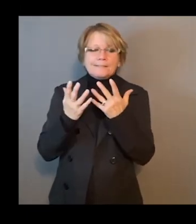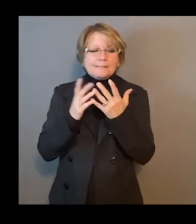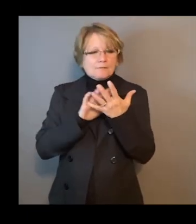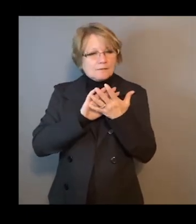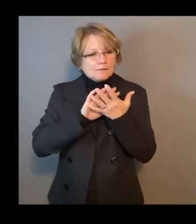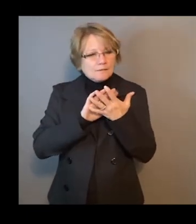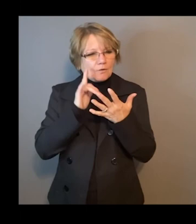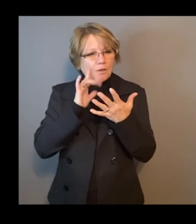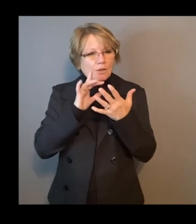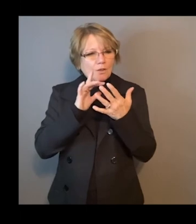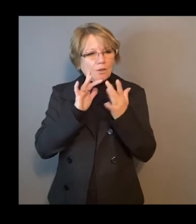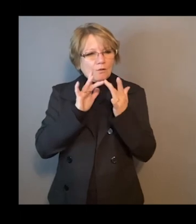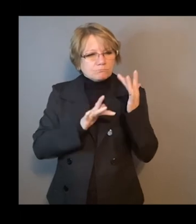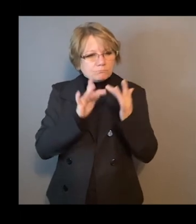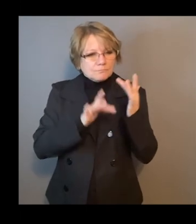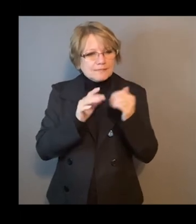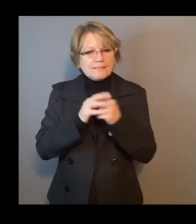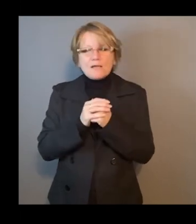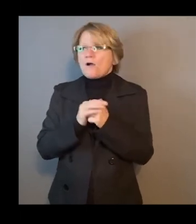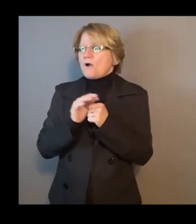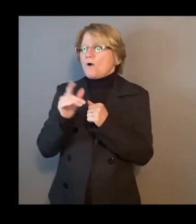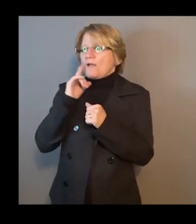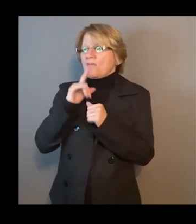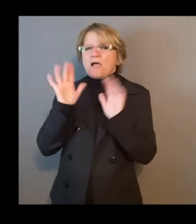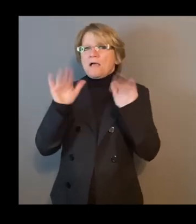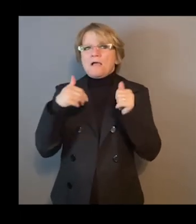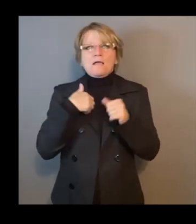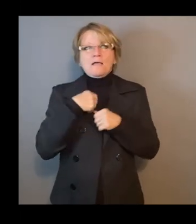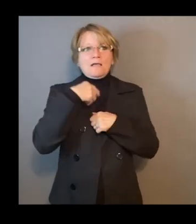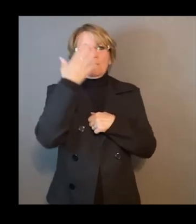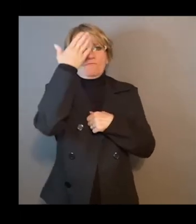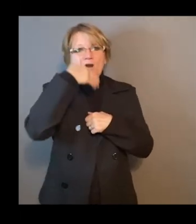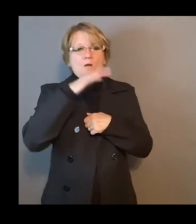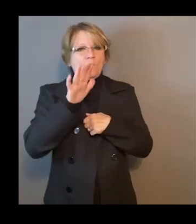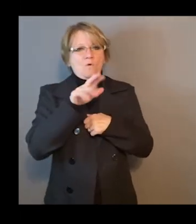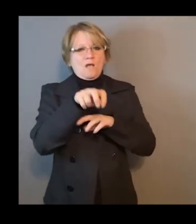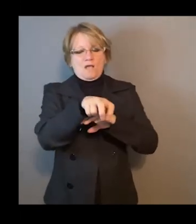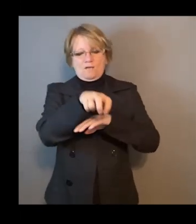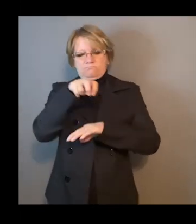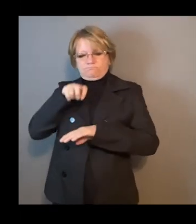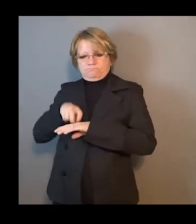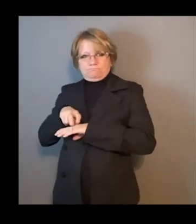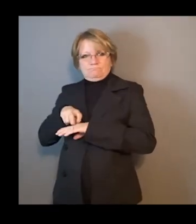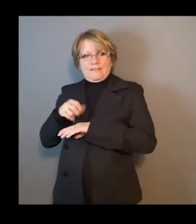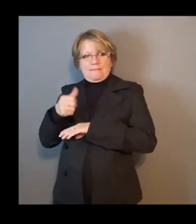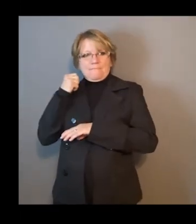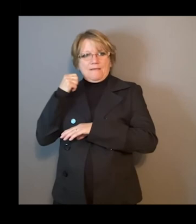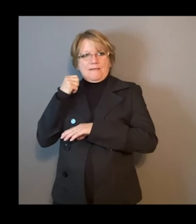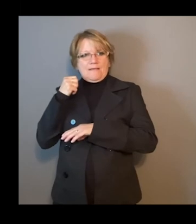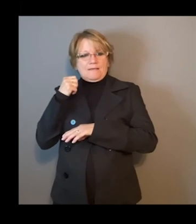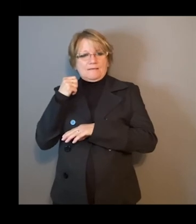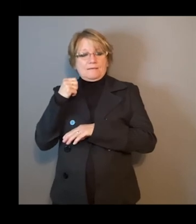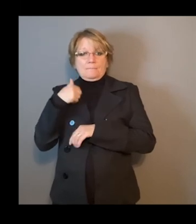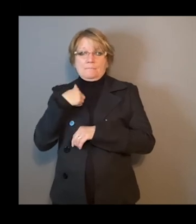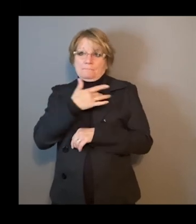nope, you broke up a little bit. I'm gonna go sit in the back and I'm not even gonna speak. And anybody who knows me know that's not me.